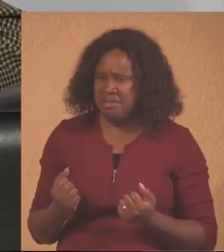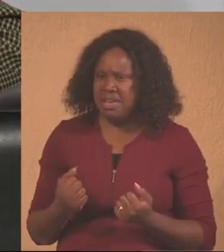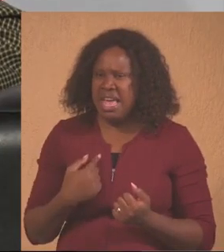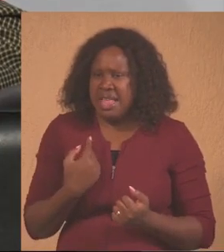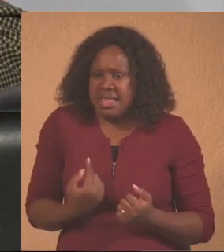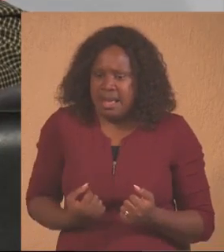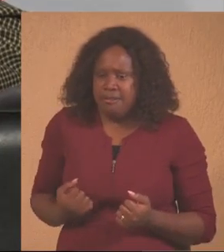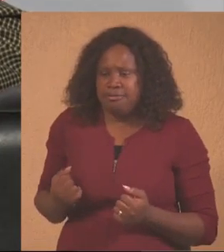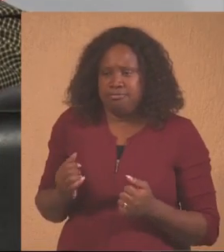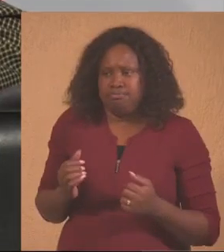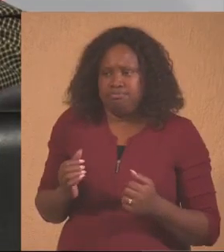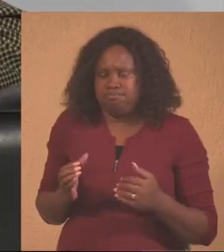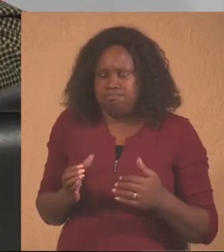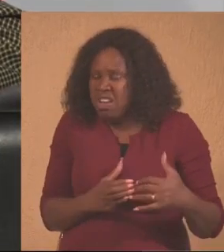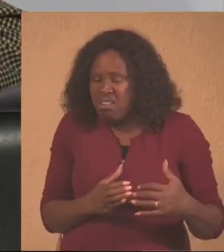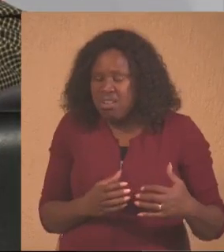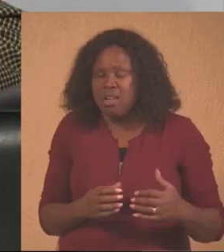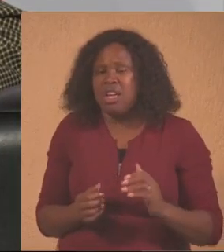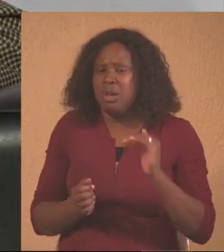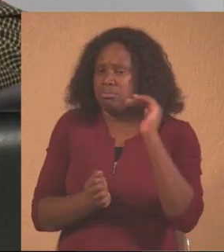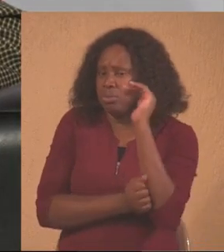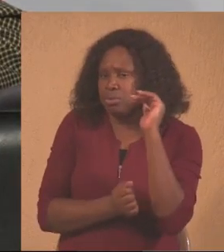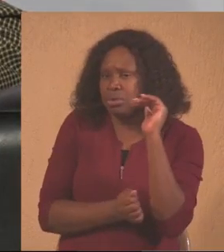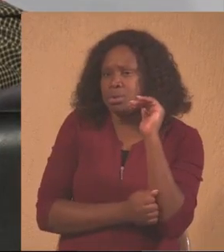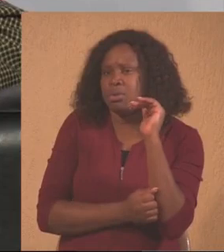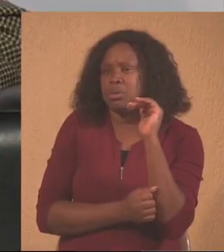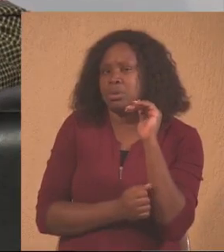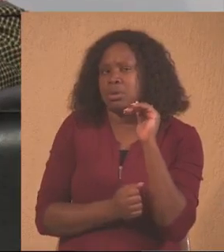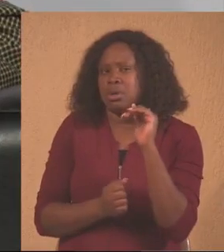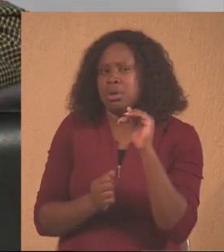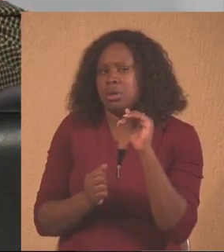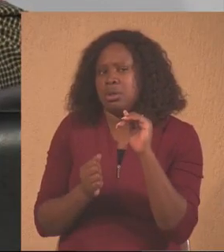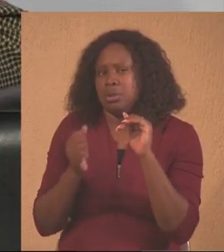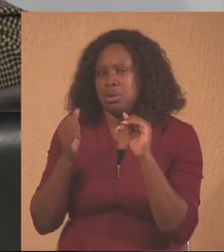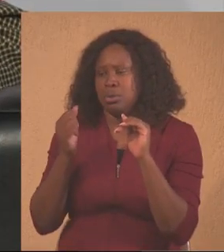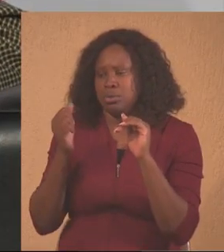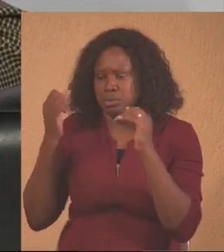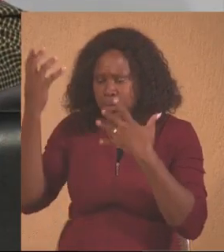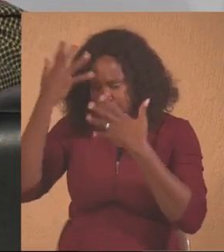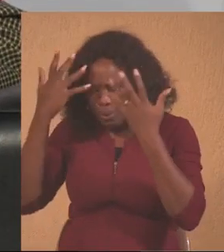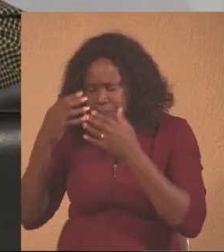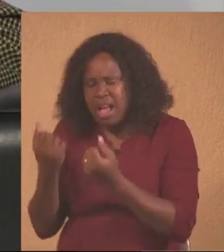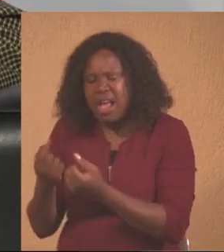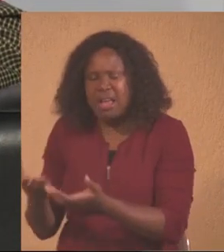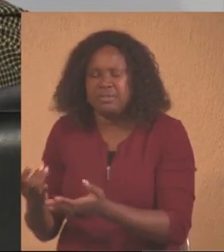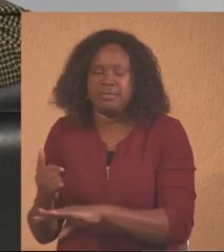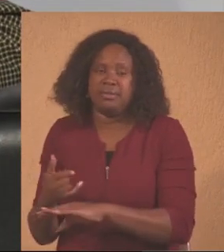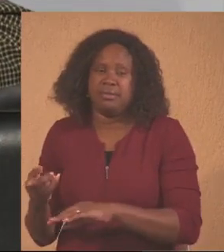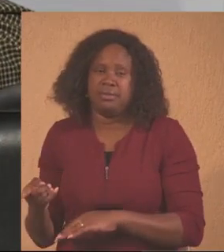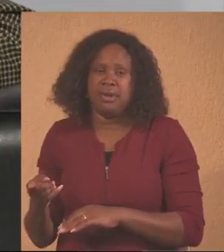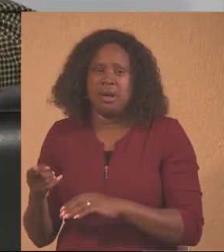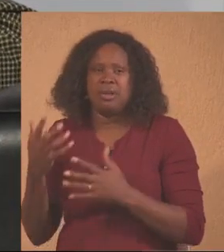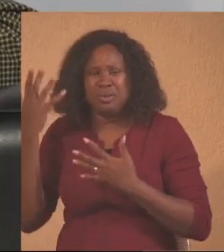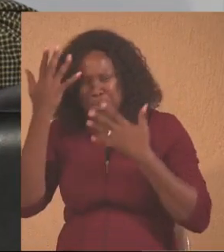say. The toilet and the bathroom are there in that room, so that